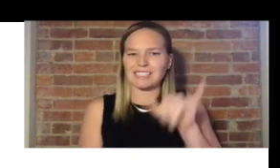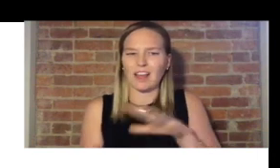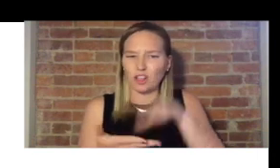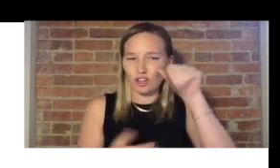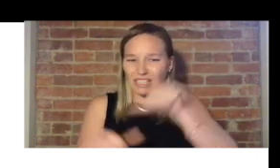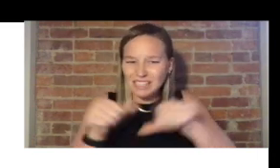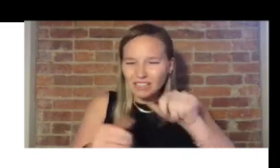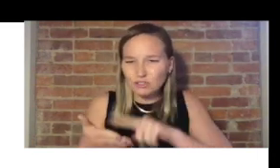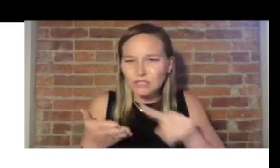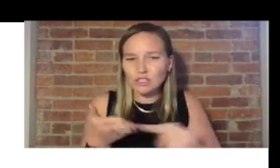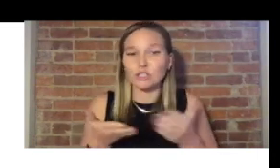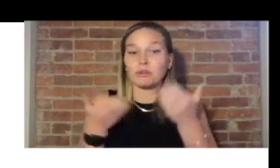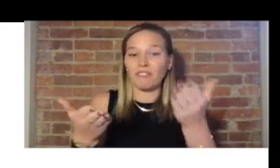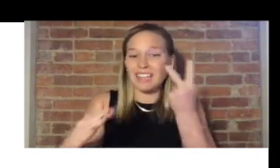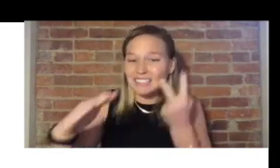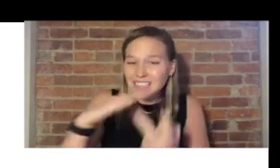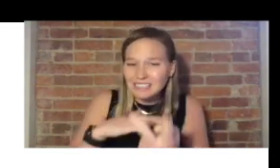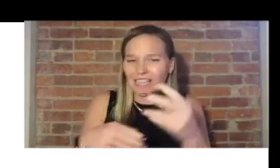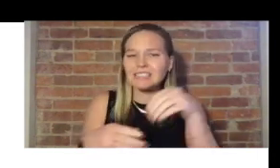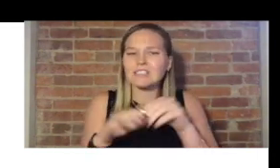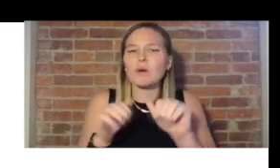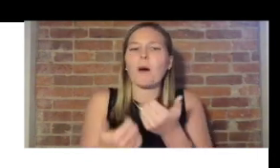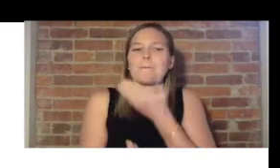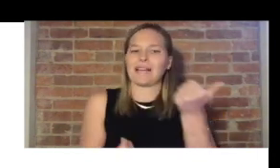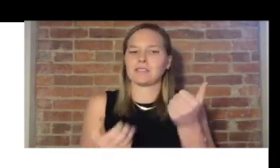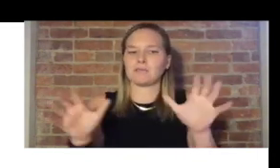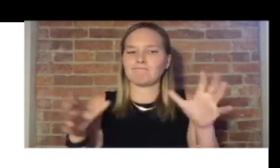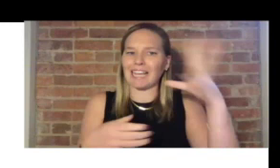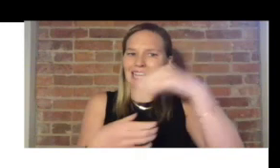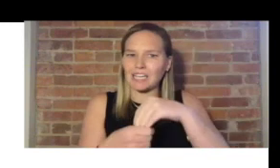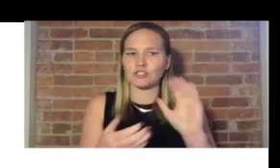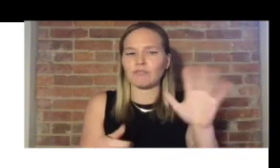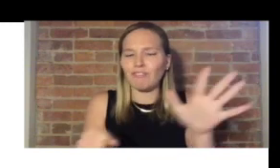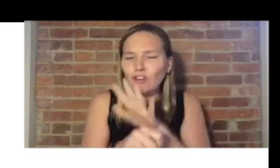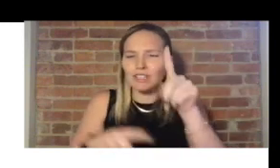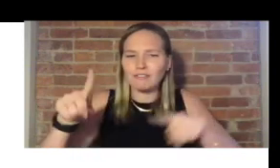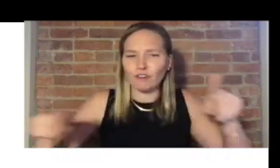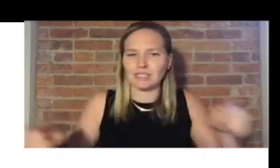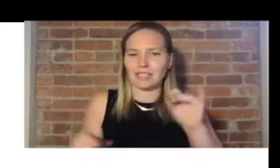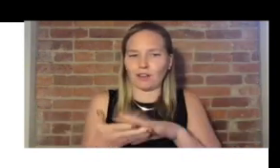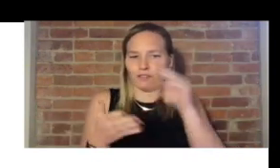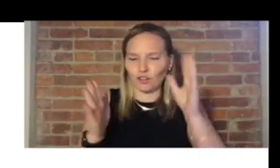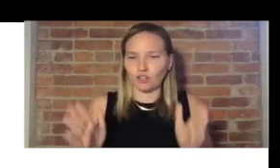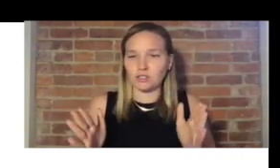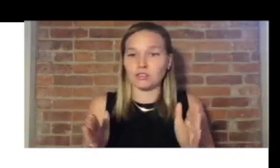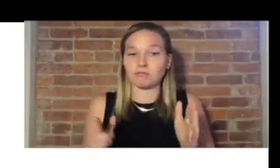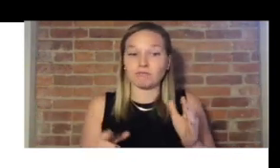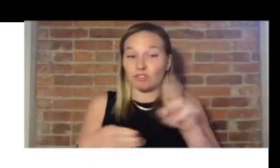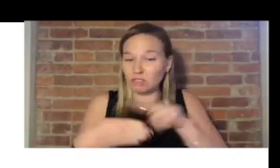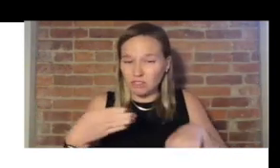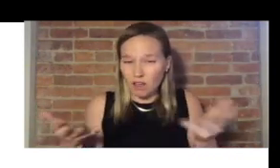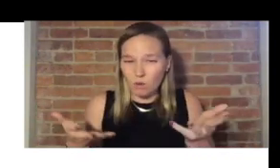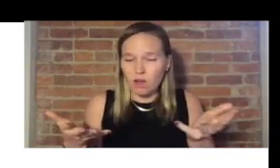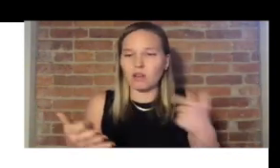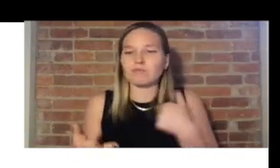Here at the Learner Variability Project, we recognize that learning sciences research provides insights into how best to engage our full